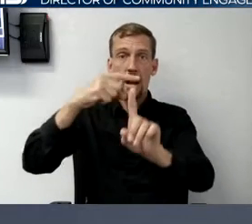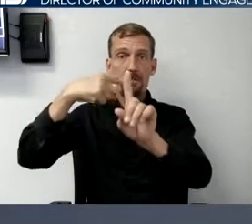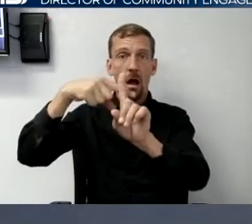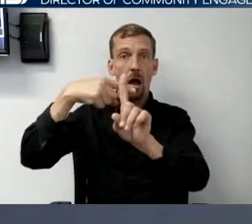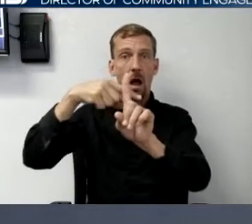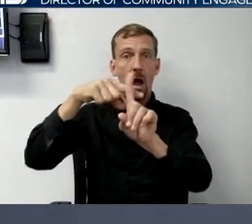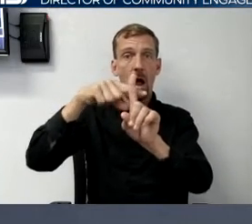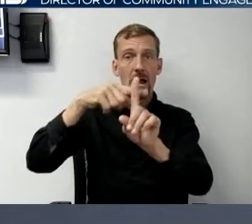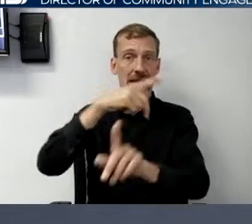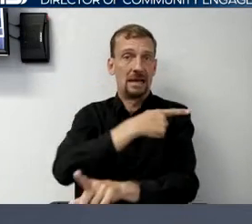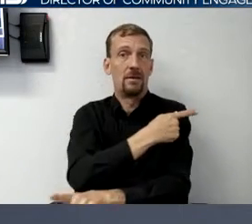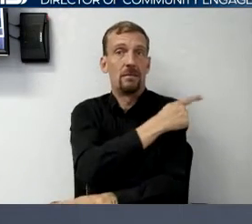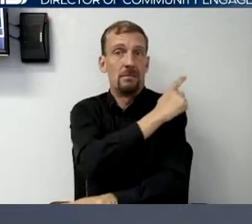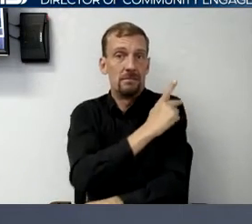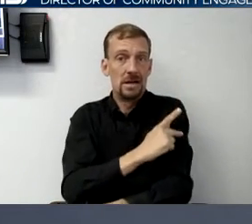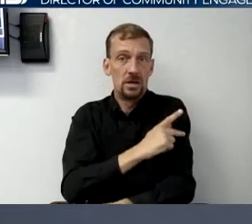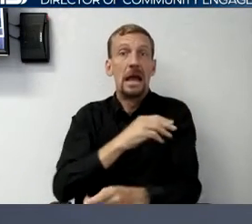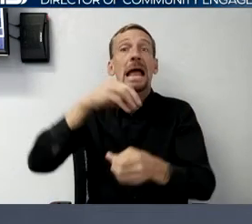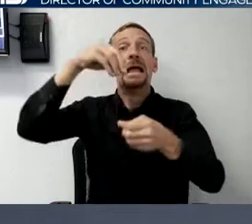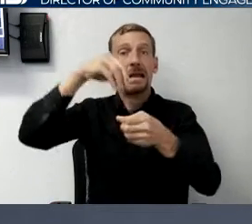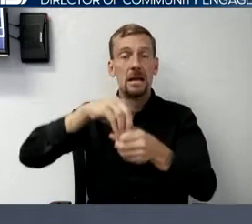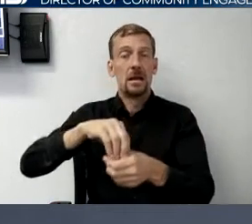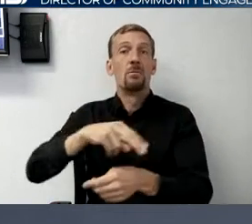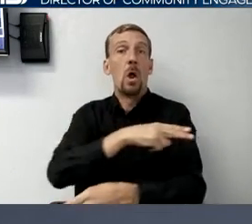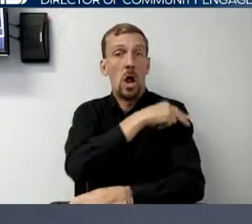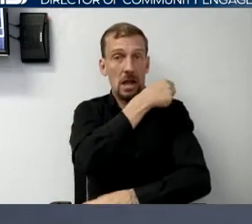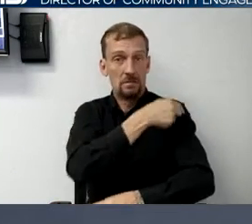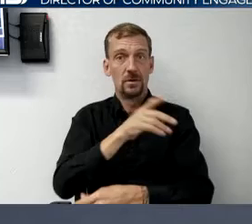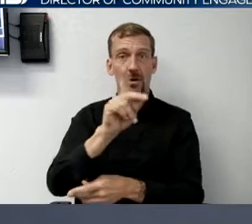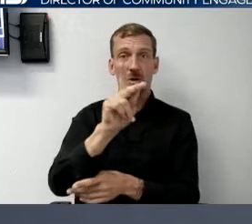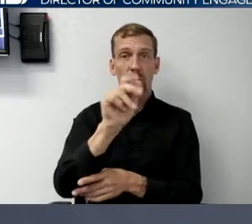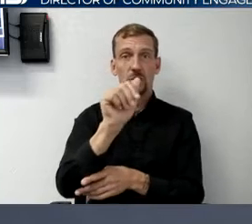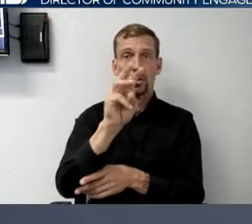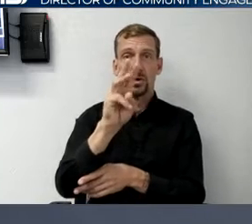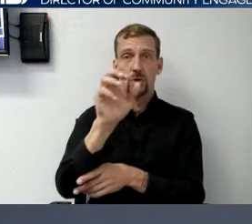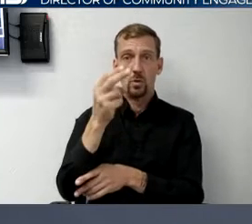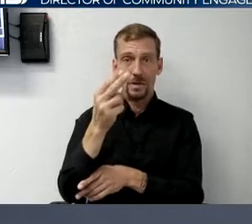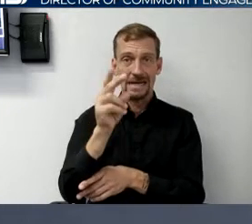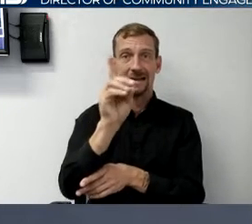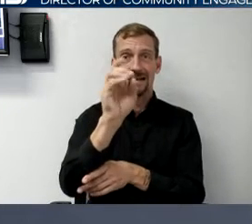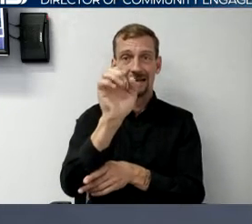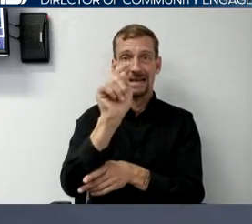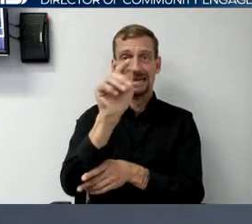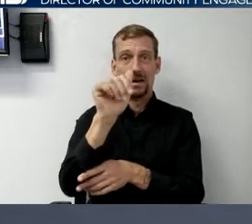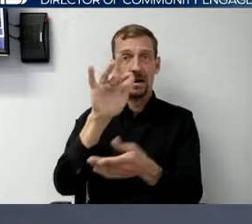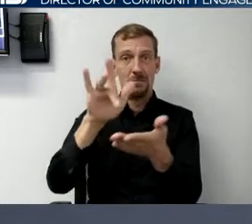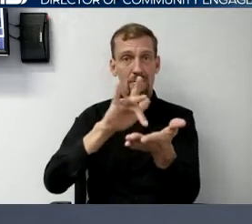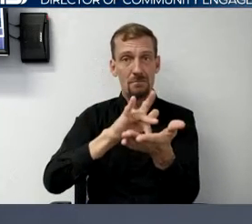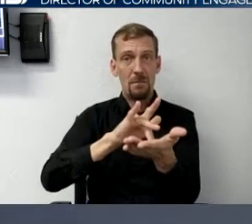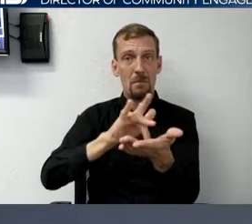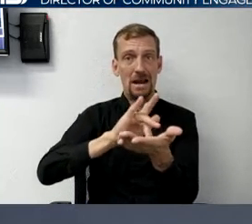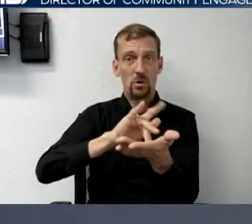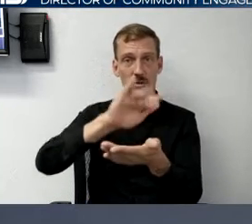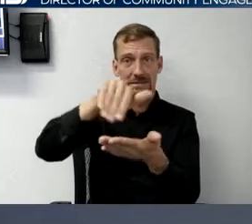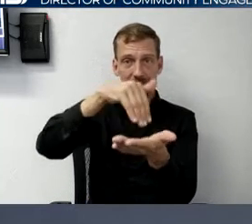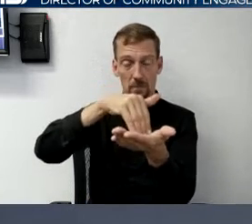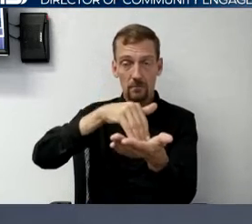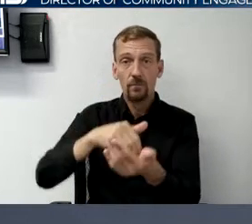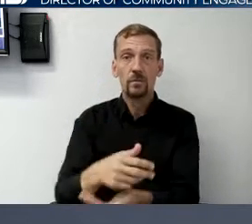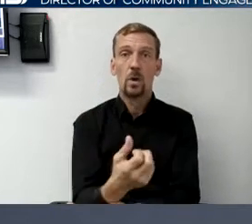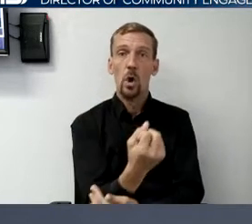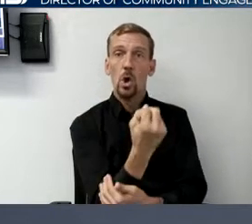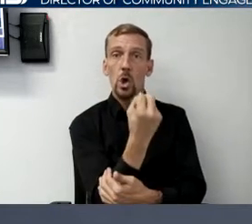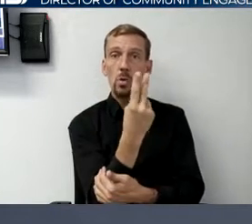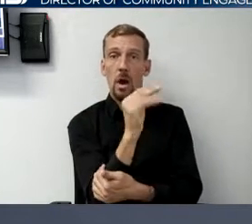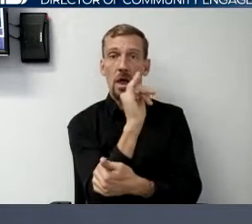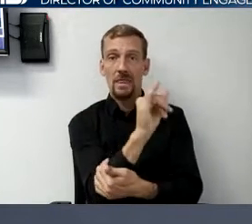COVID patients that are in the Kaweah Delta Medical Center. This was as of 6:34 this morning. 12 of